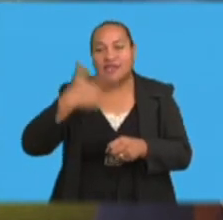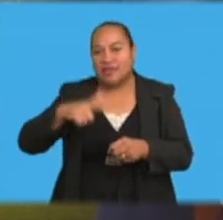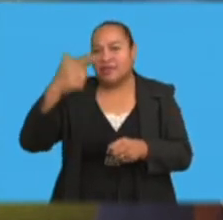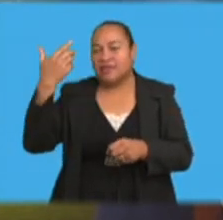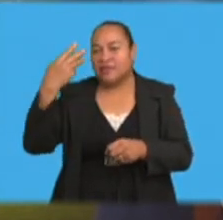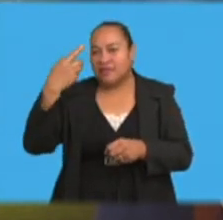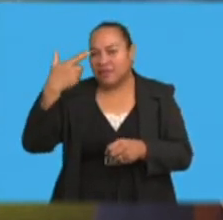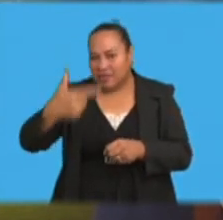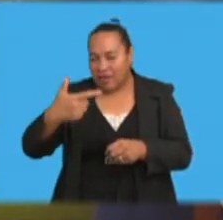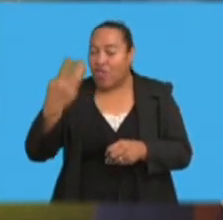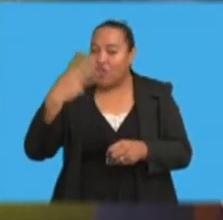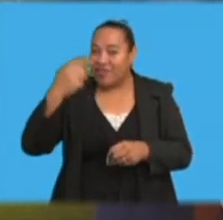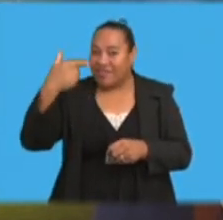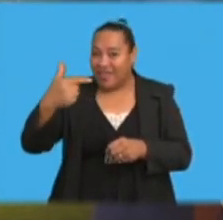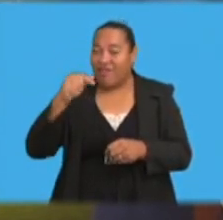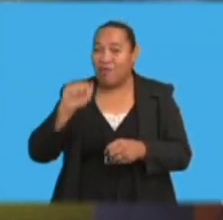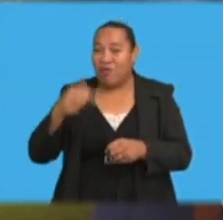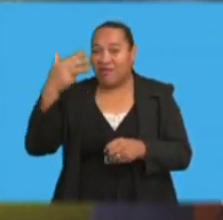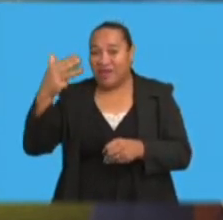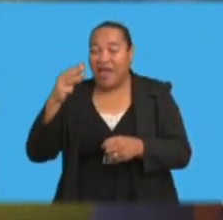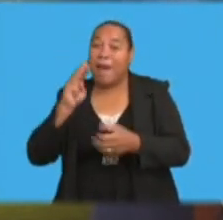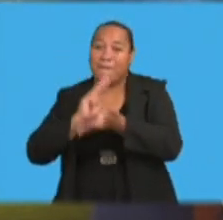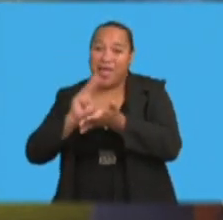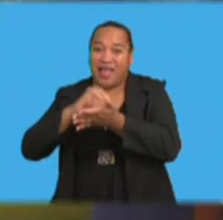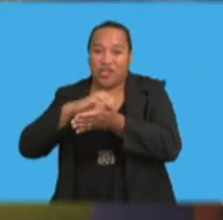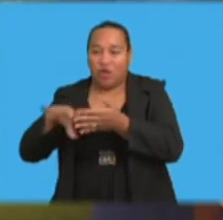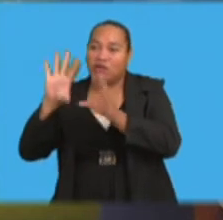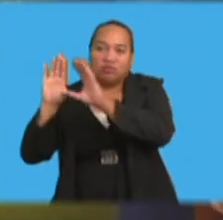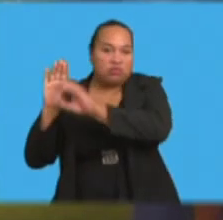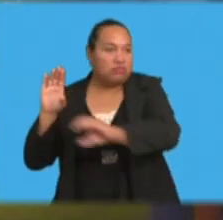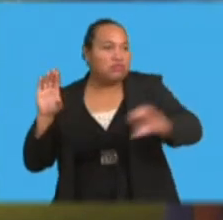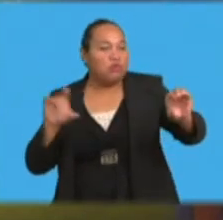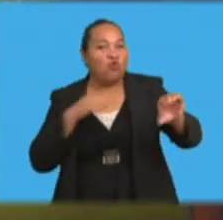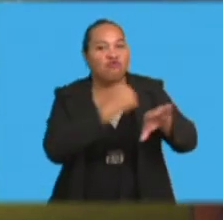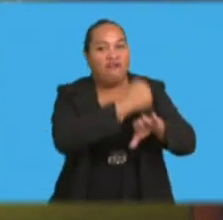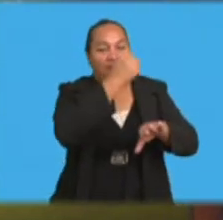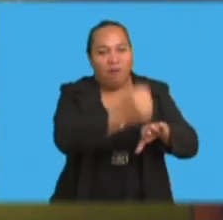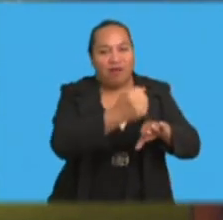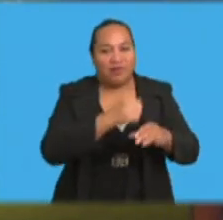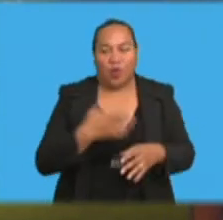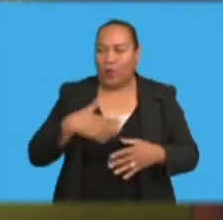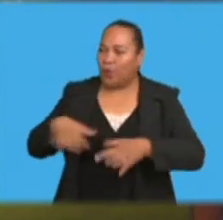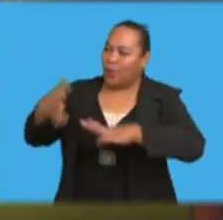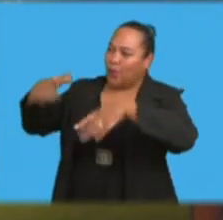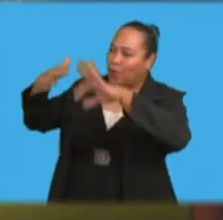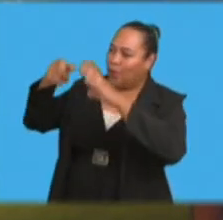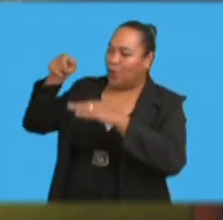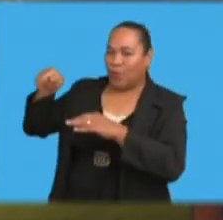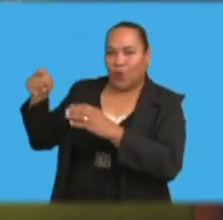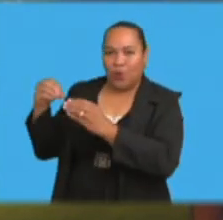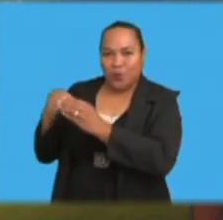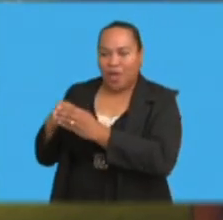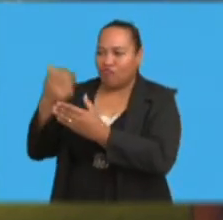$347.93 million, which included the profit and 1/5 of the revaluation reserve account. Madam Speaker, I wish to commend the bank for signing off on its